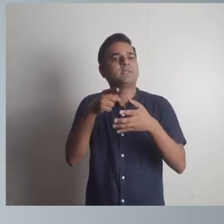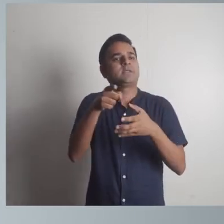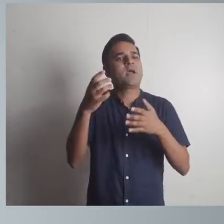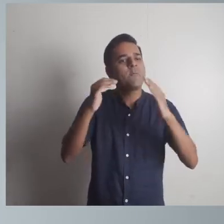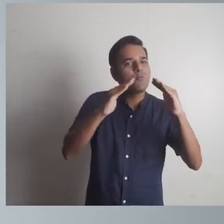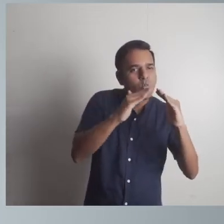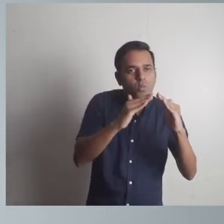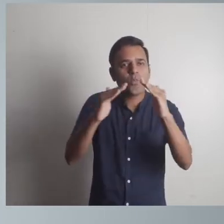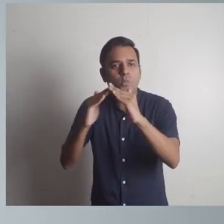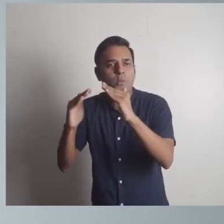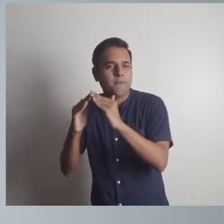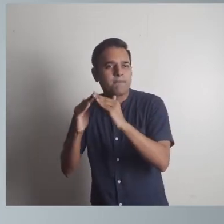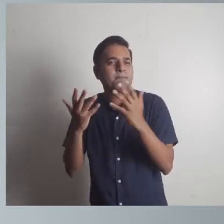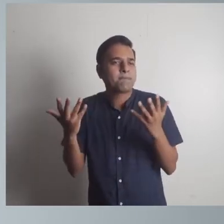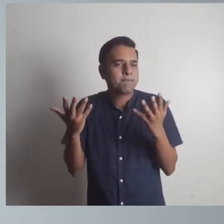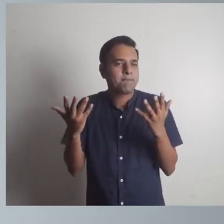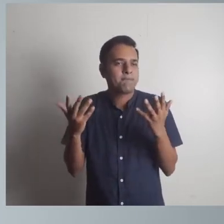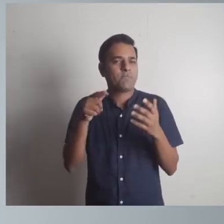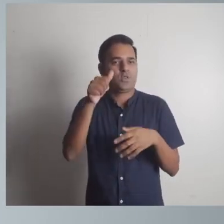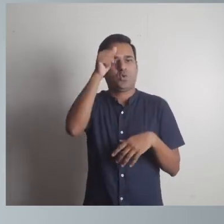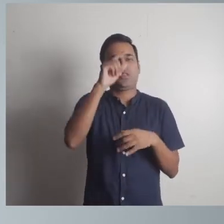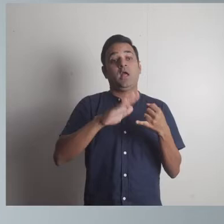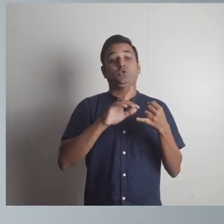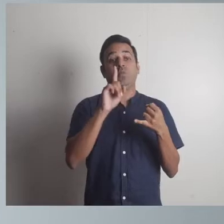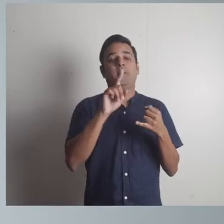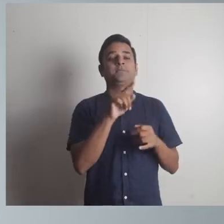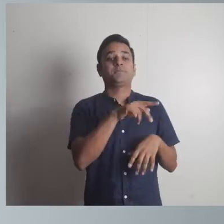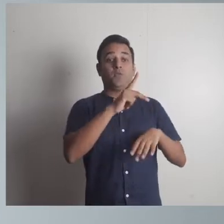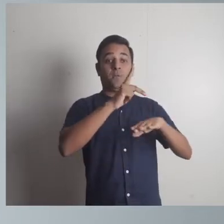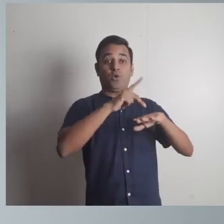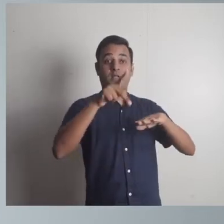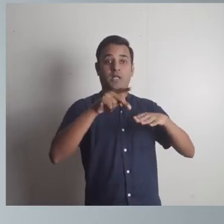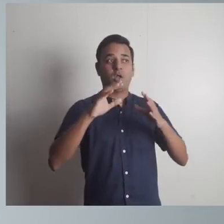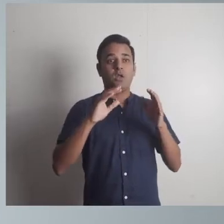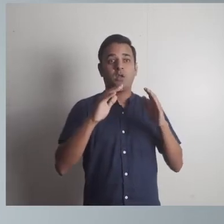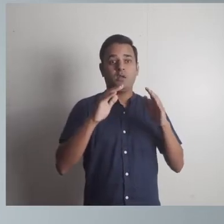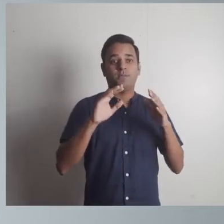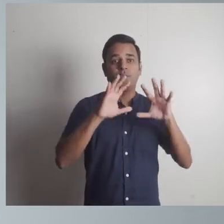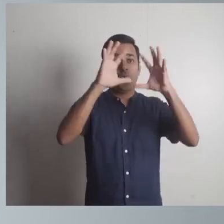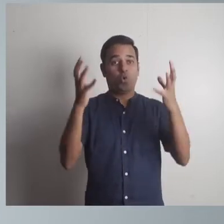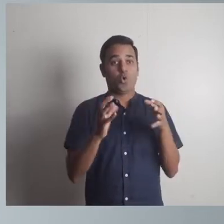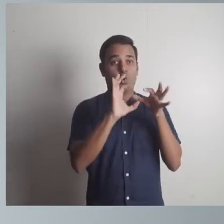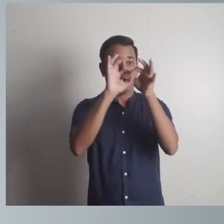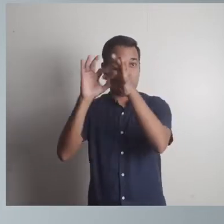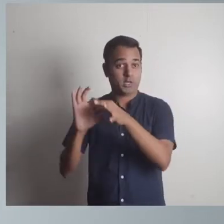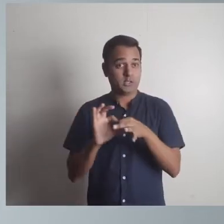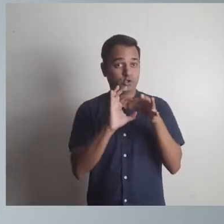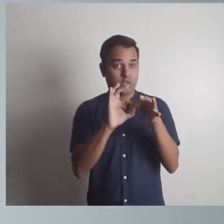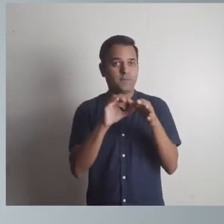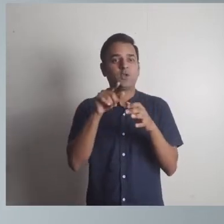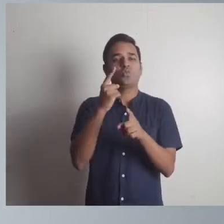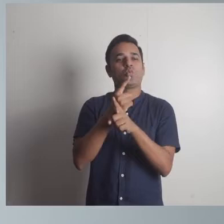about whether or not we're taking care of other species. I don't know if you know, but every day 200 species go extinct around the